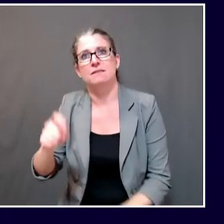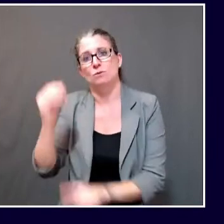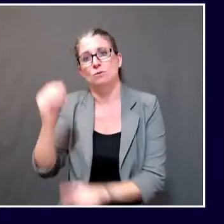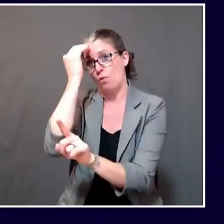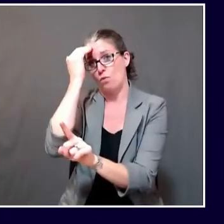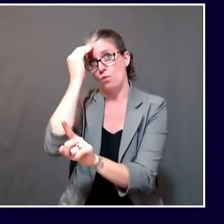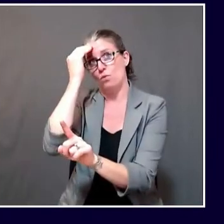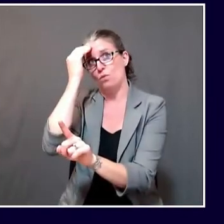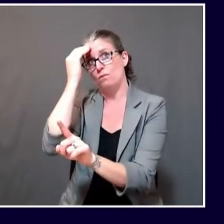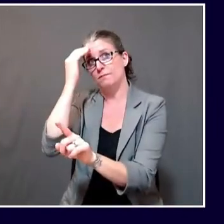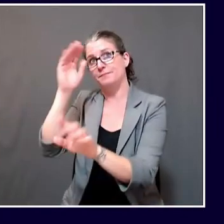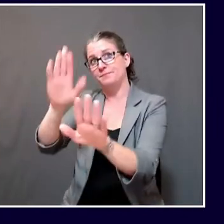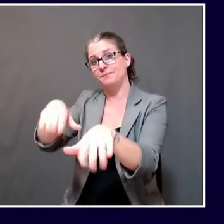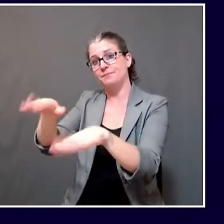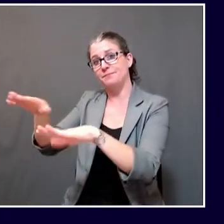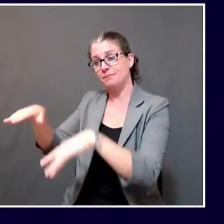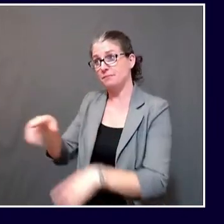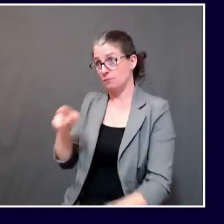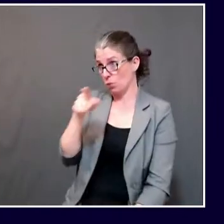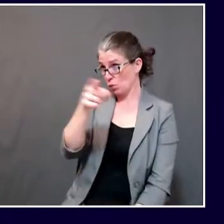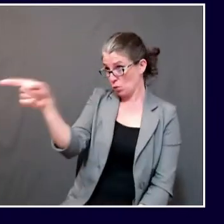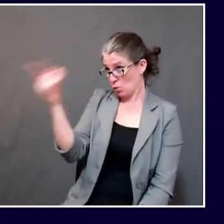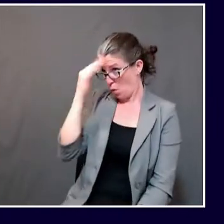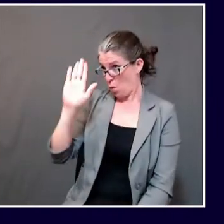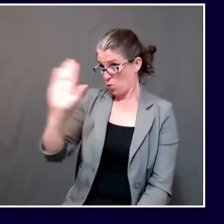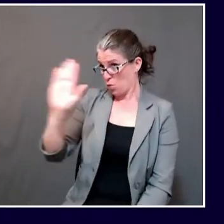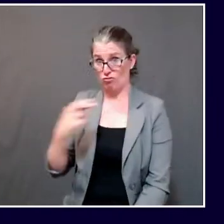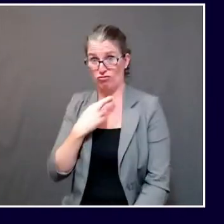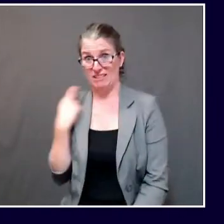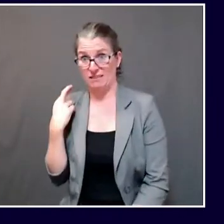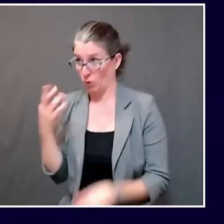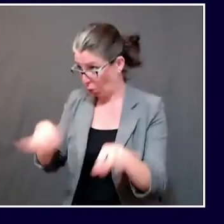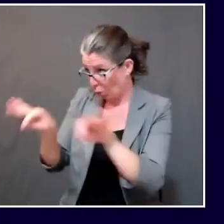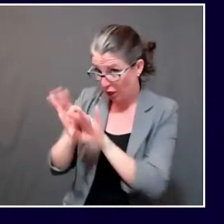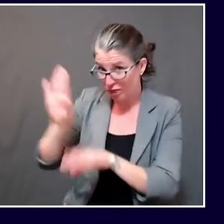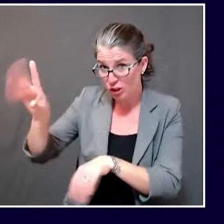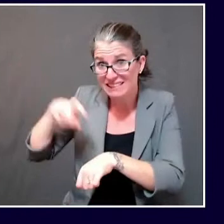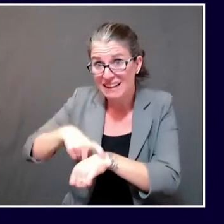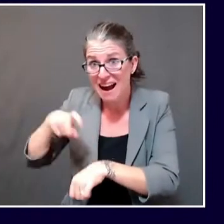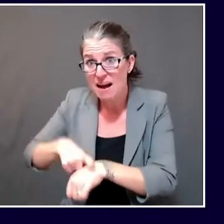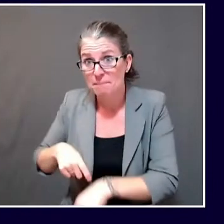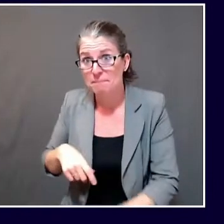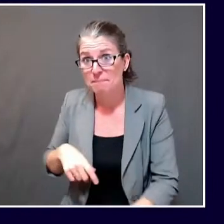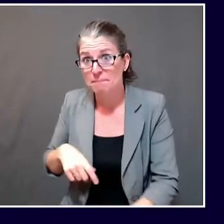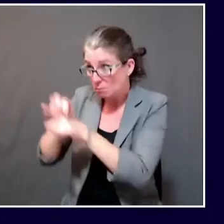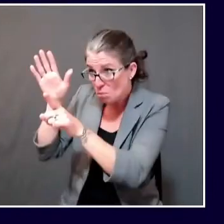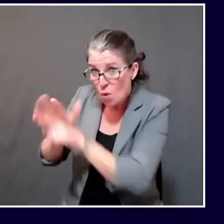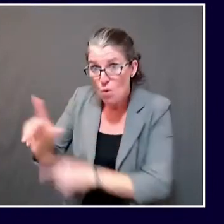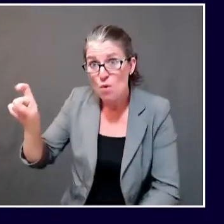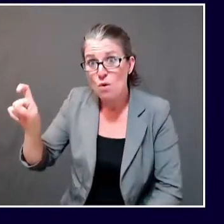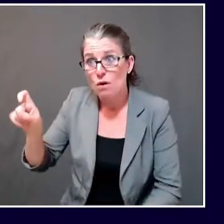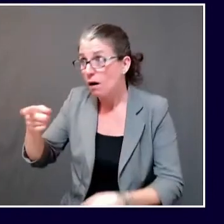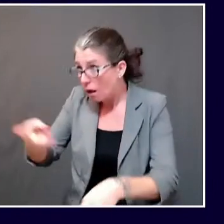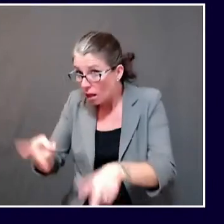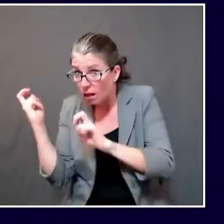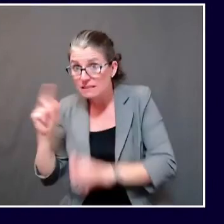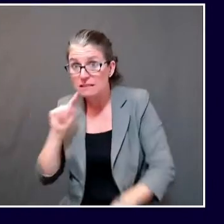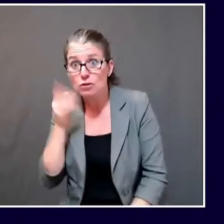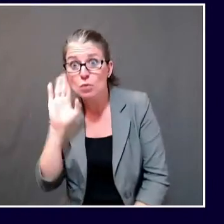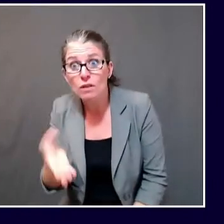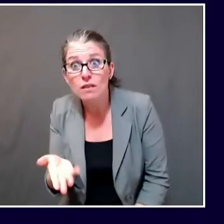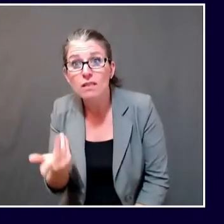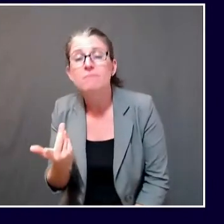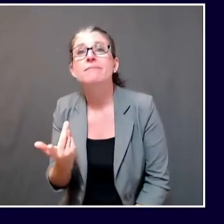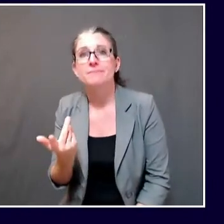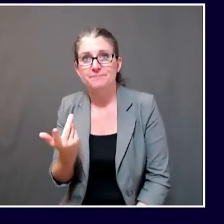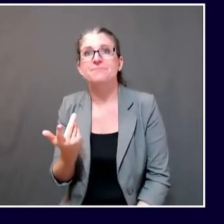is the risk for their kids? For the parents as well as the kids, the best way to get particularized advice on